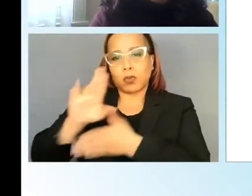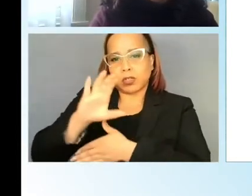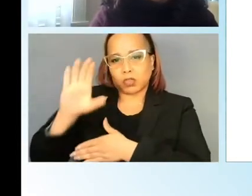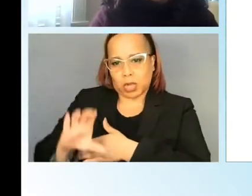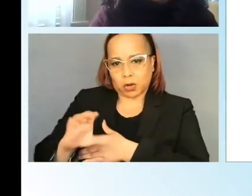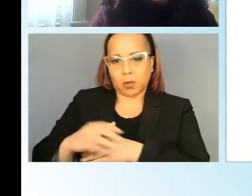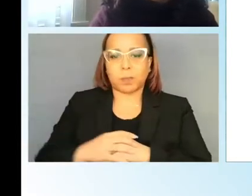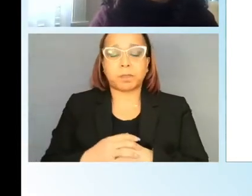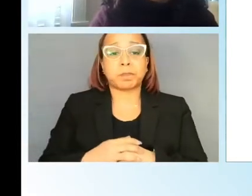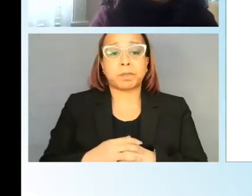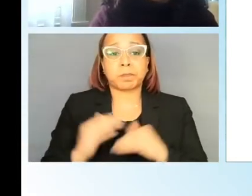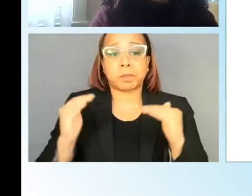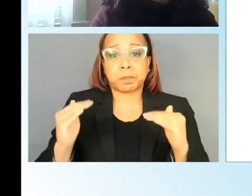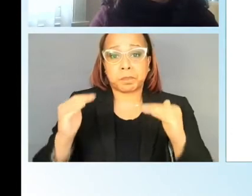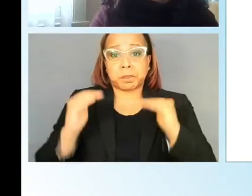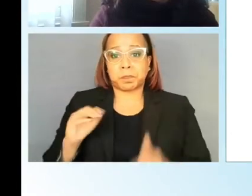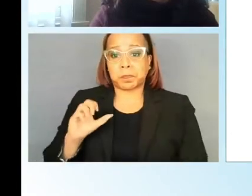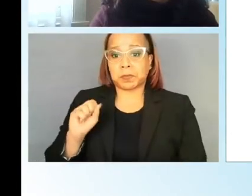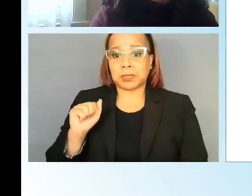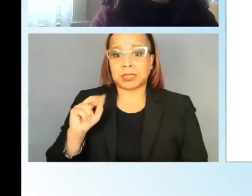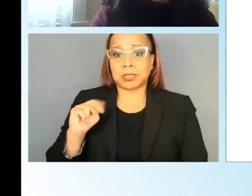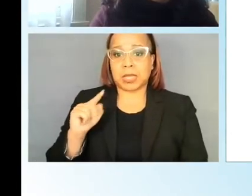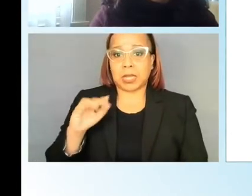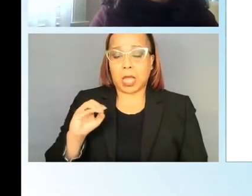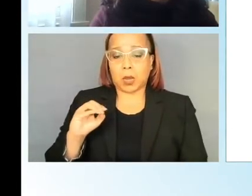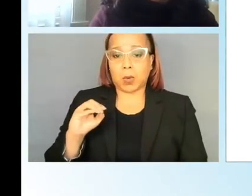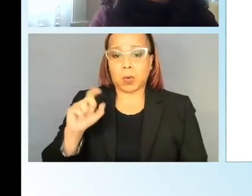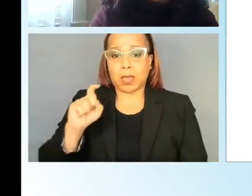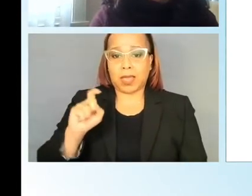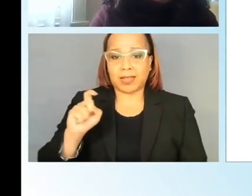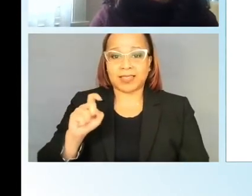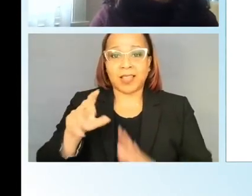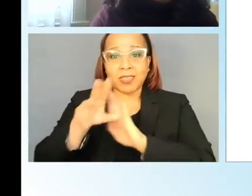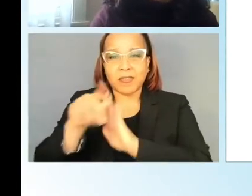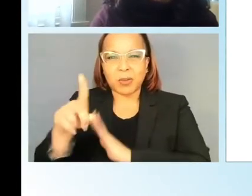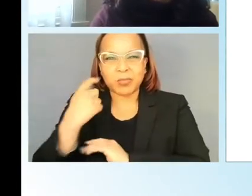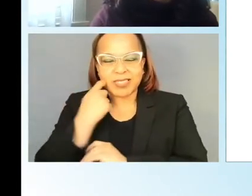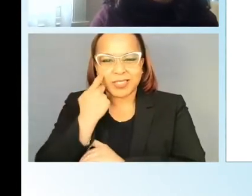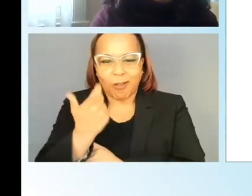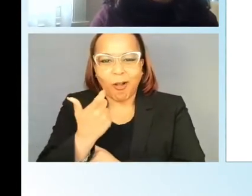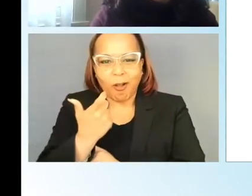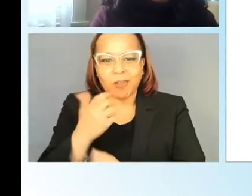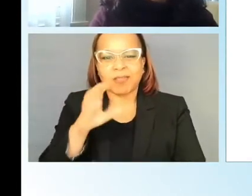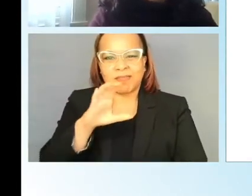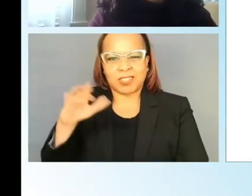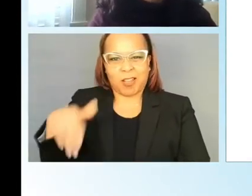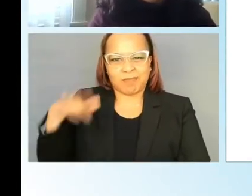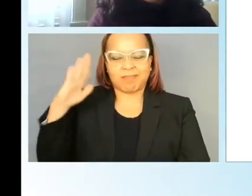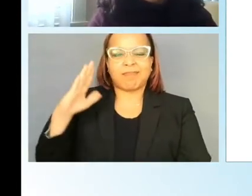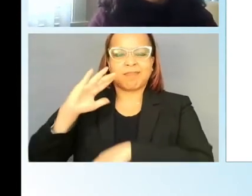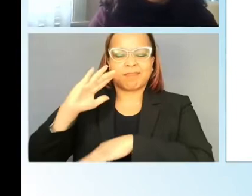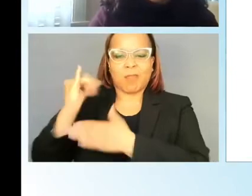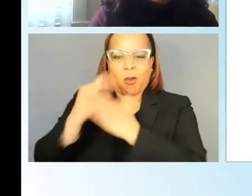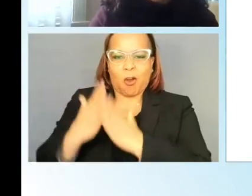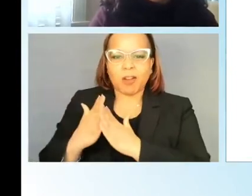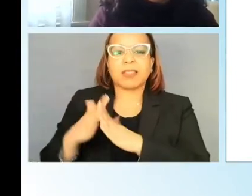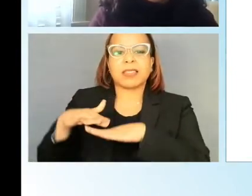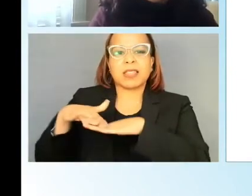Chicago. Santiago X, whose film you just saw, a Chicago-based artist and indigenous